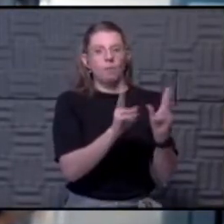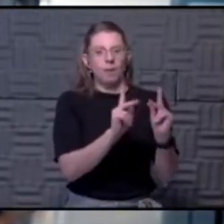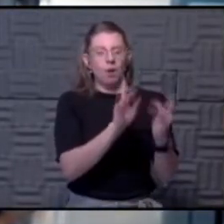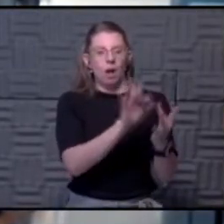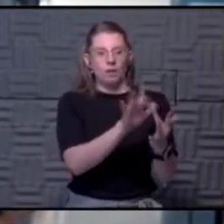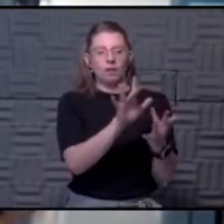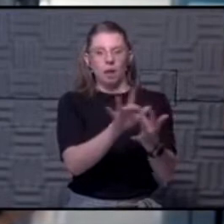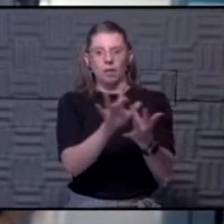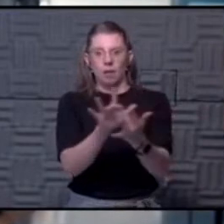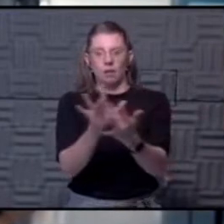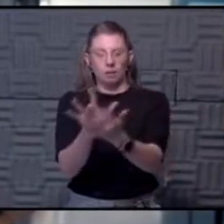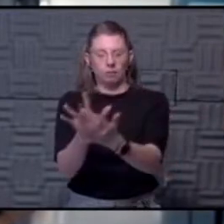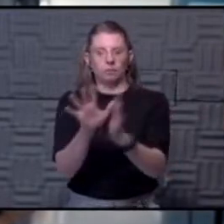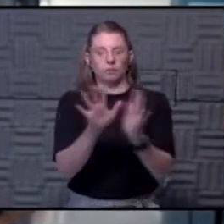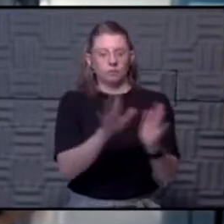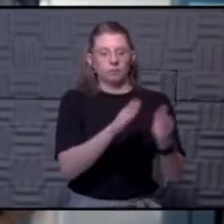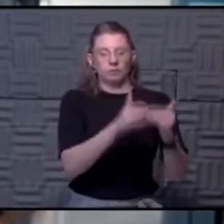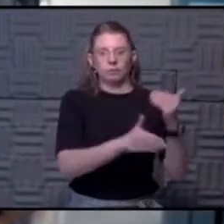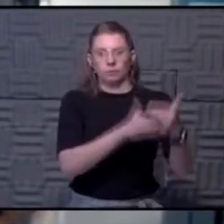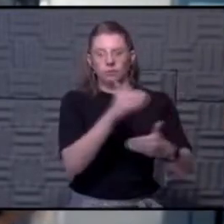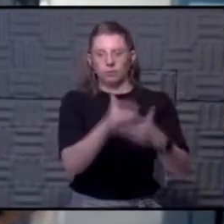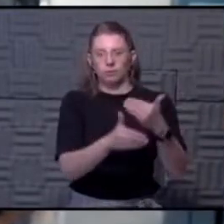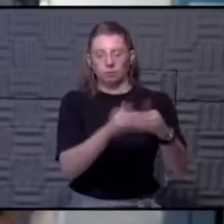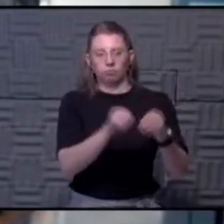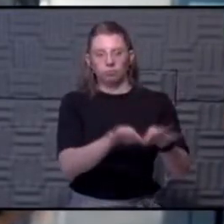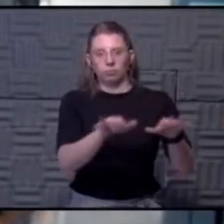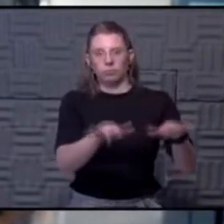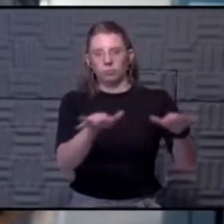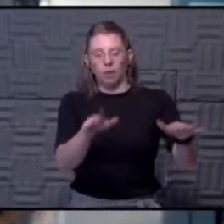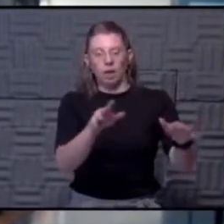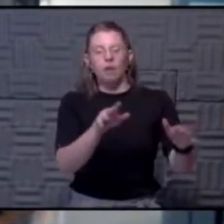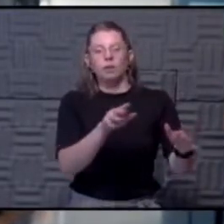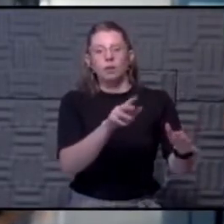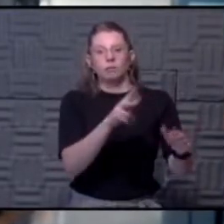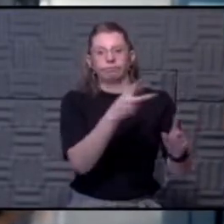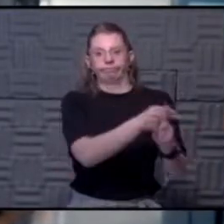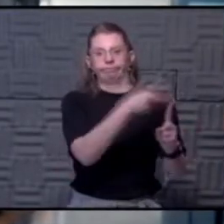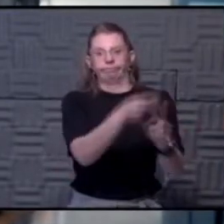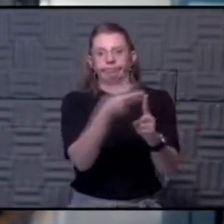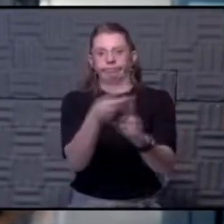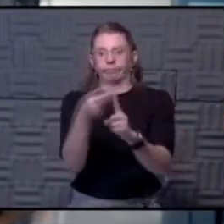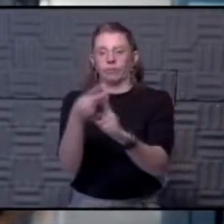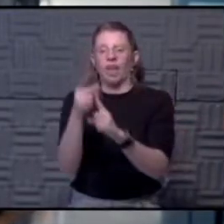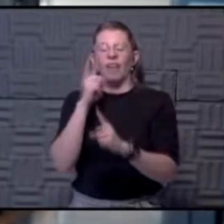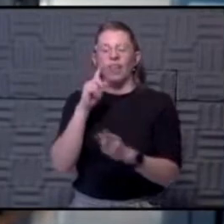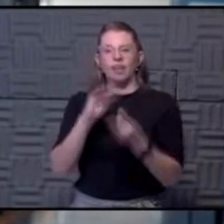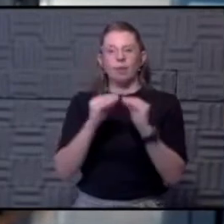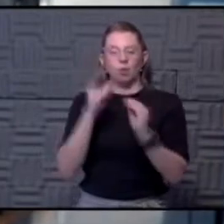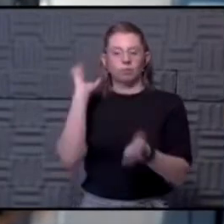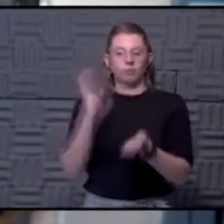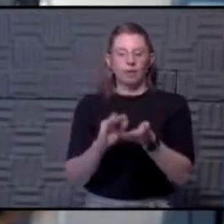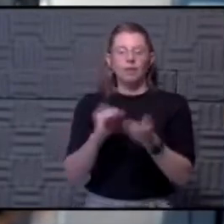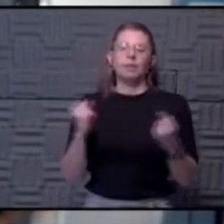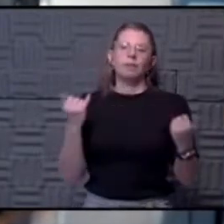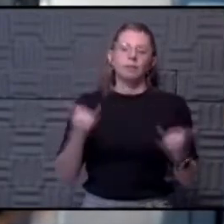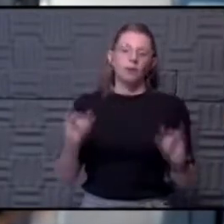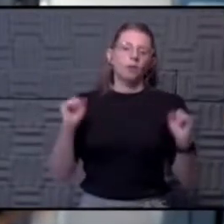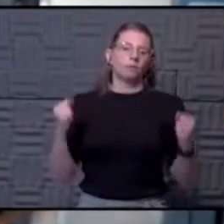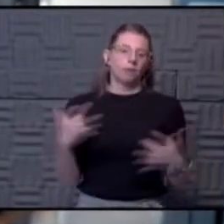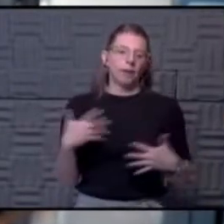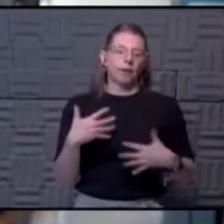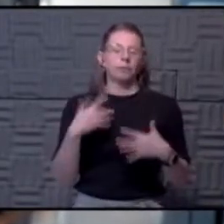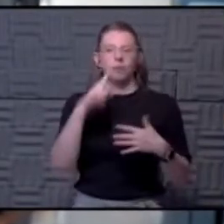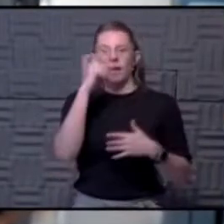contacts, and then therapeutics. And so I think the numbers are going to be smaller. I have the same fear, of course, because it's a really bad